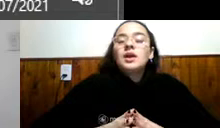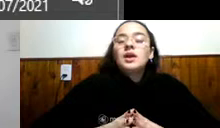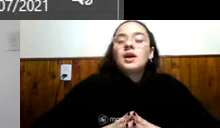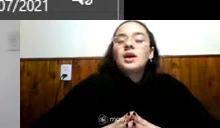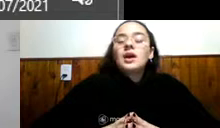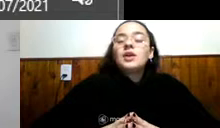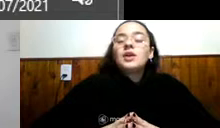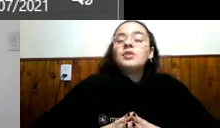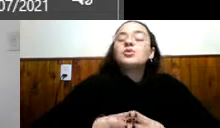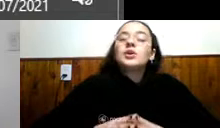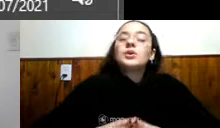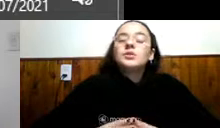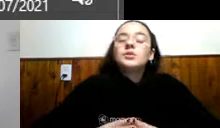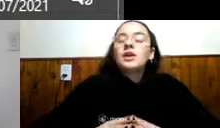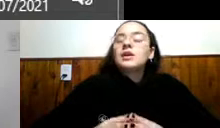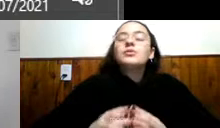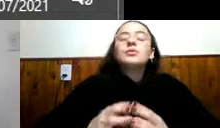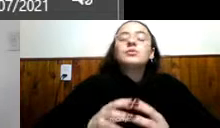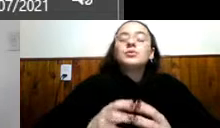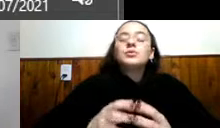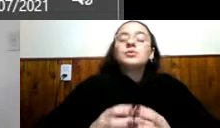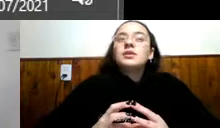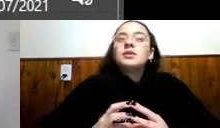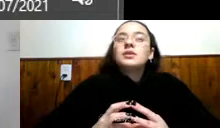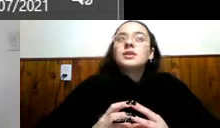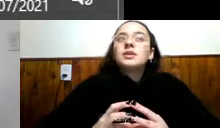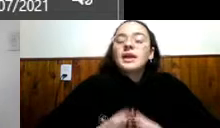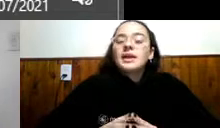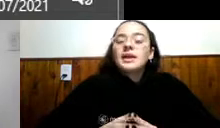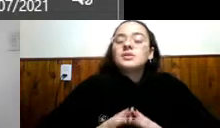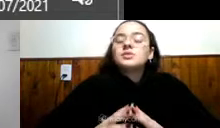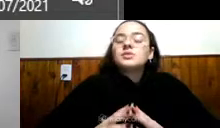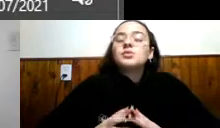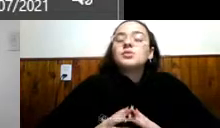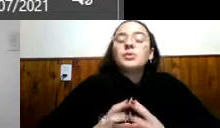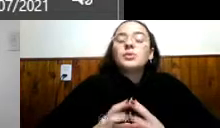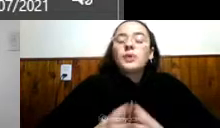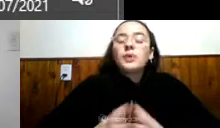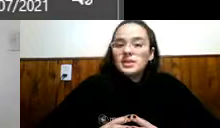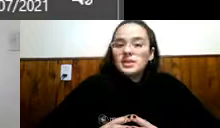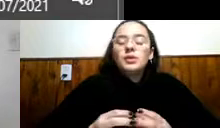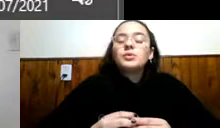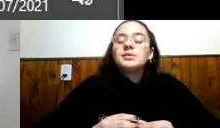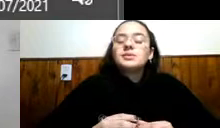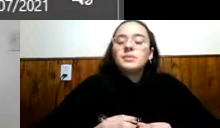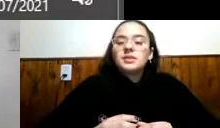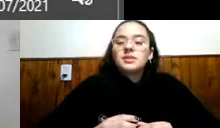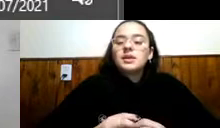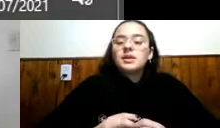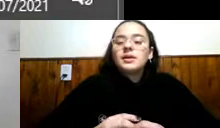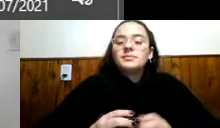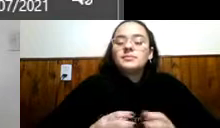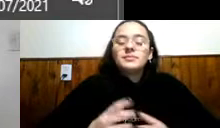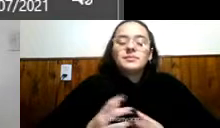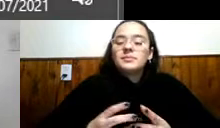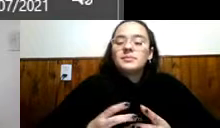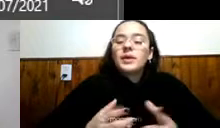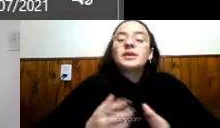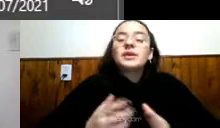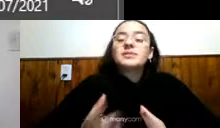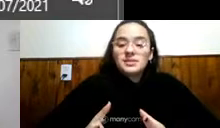I don't usually like to be quiet. I always been